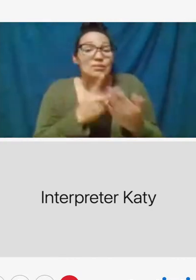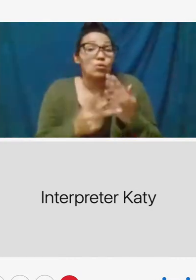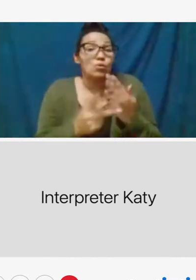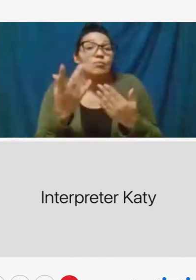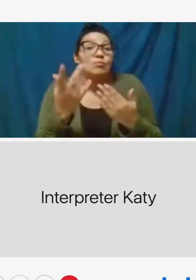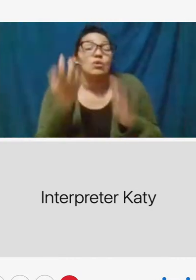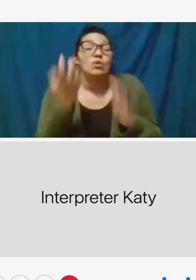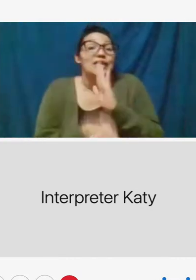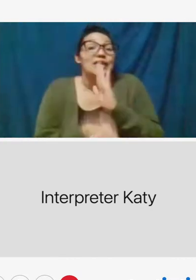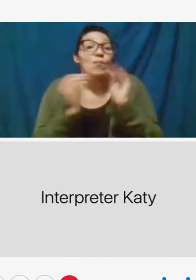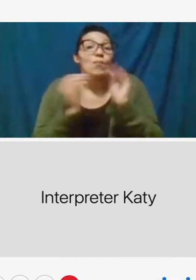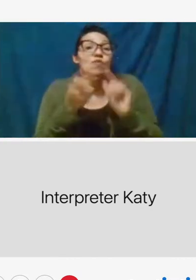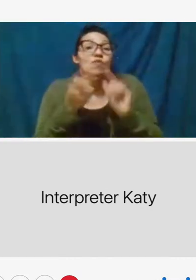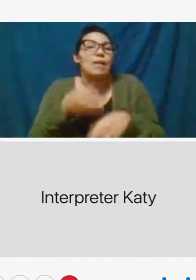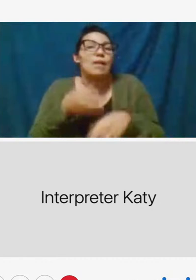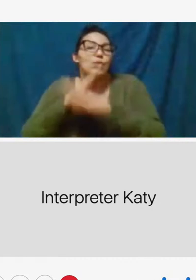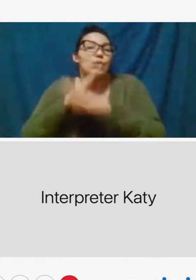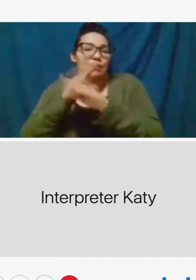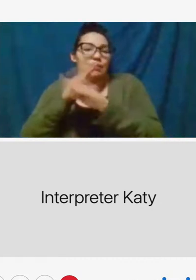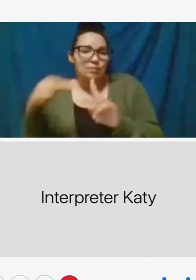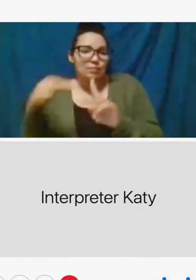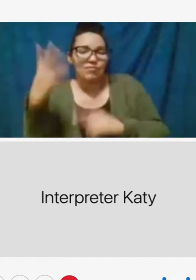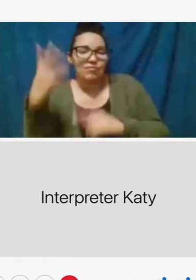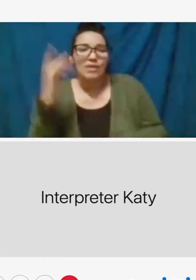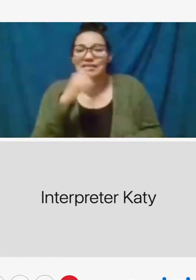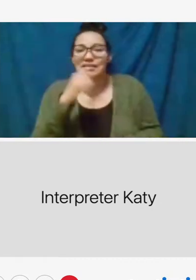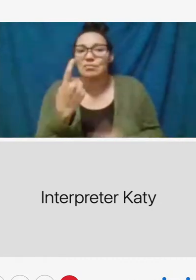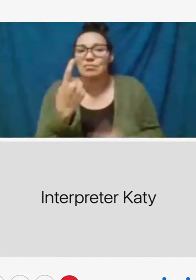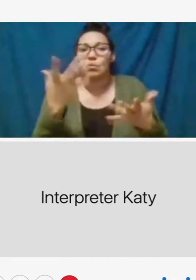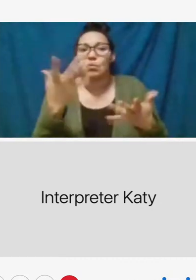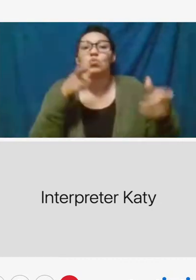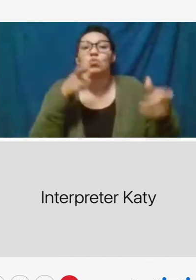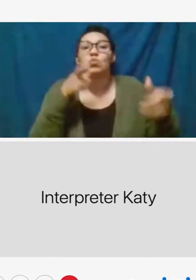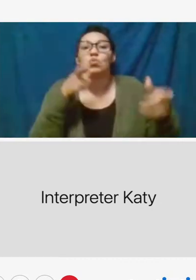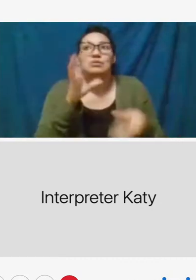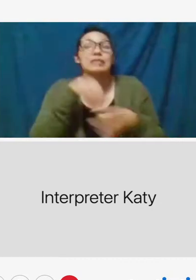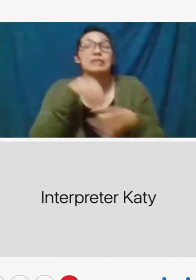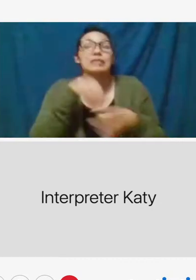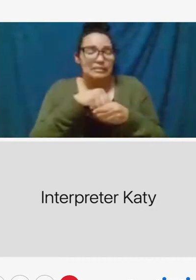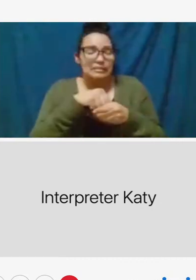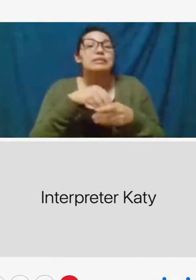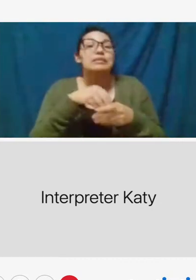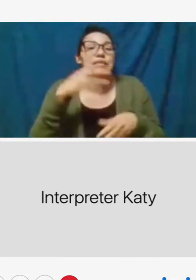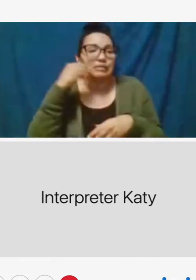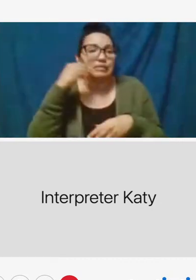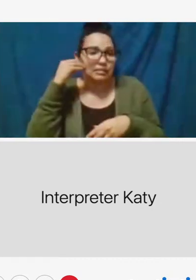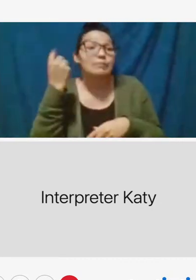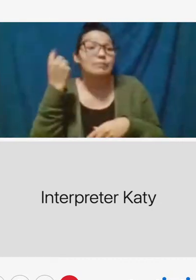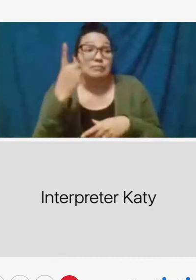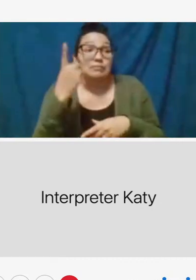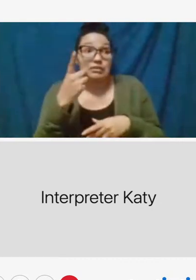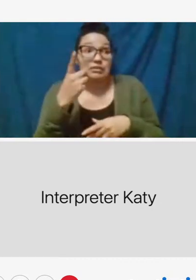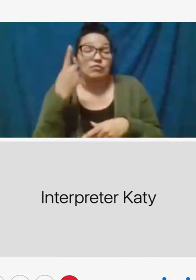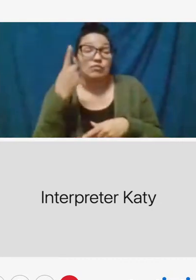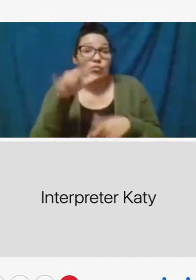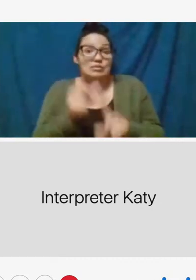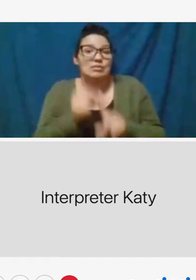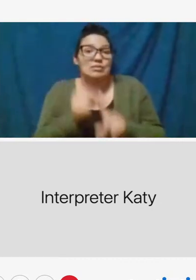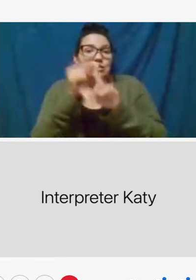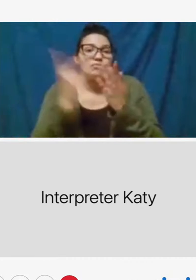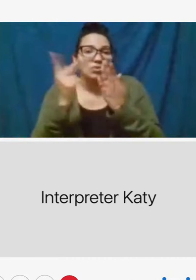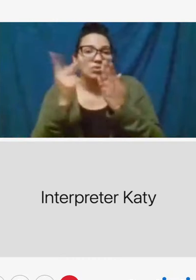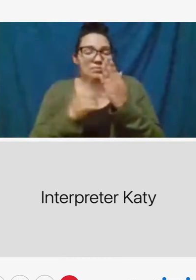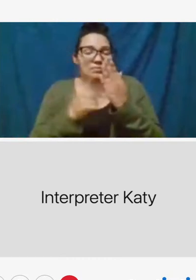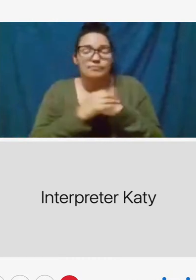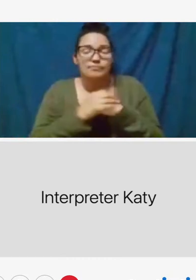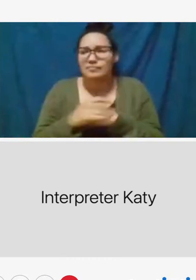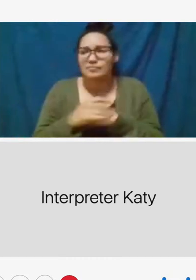preventative perspective because it's not something that we want to handle in-house I think it really belongs for those specialized programs correct corre and the south coast is it is it